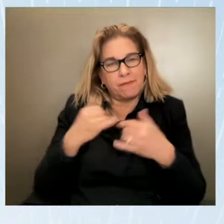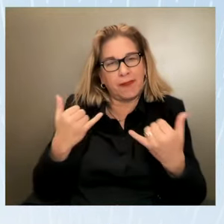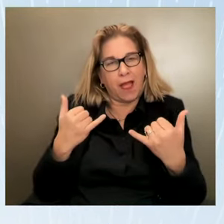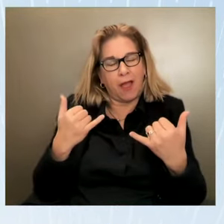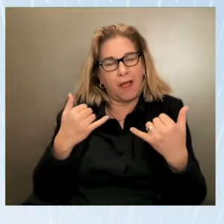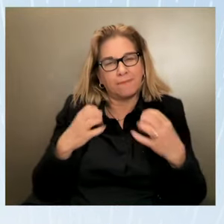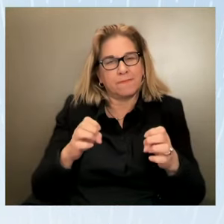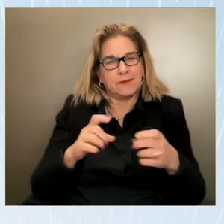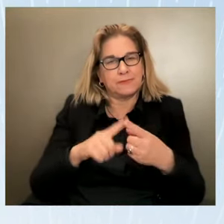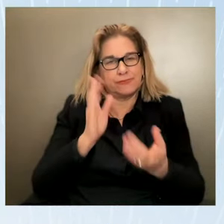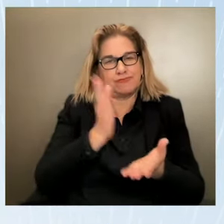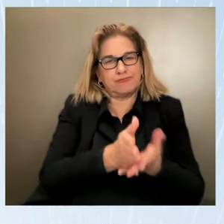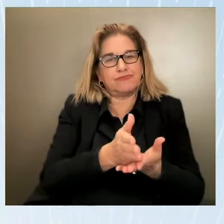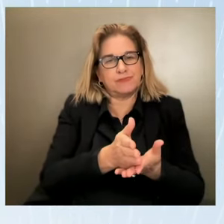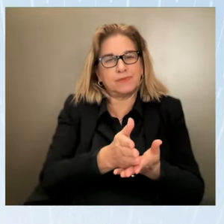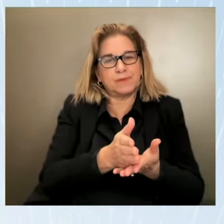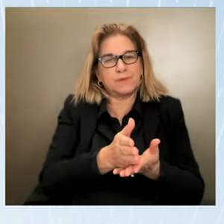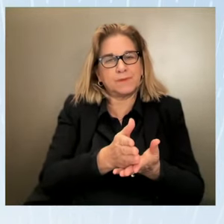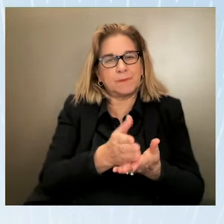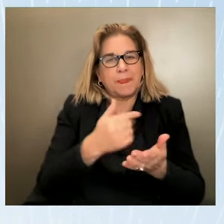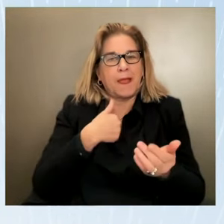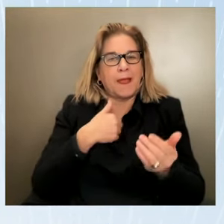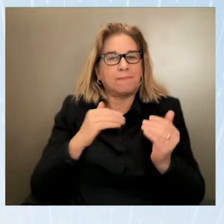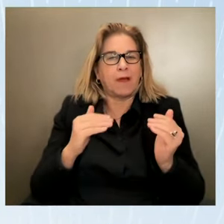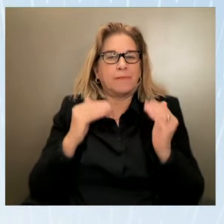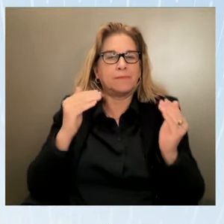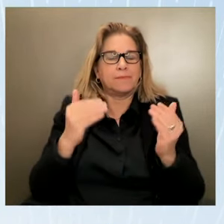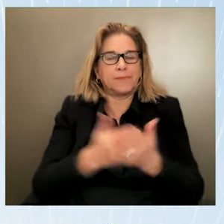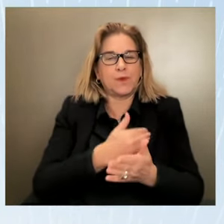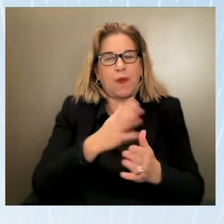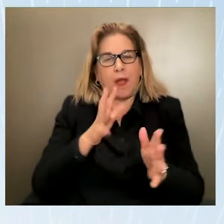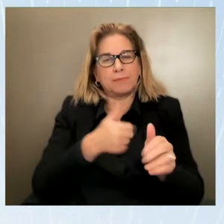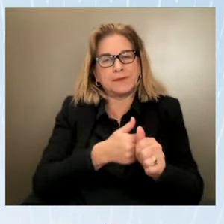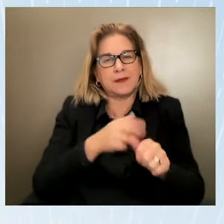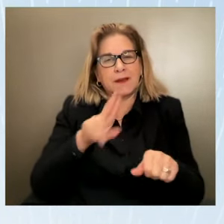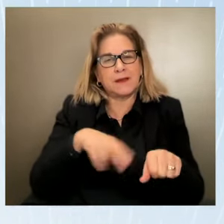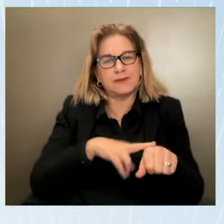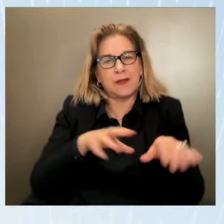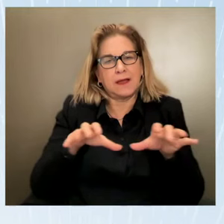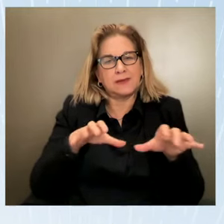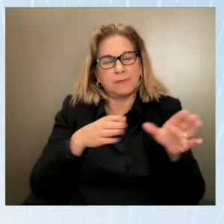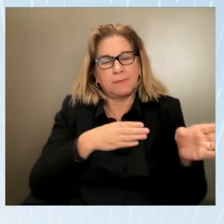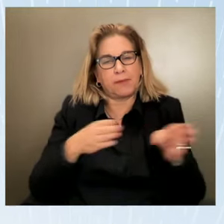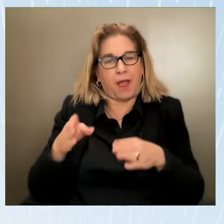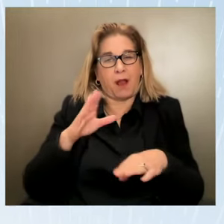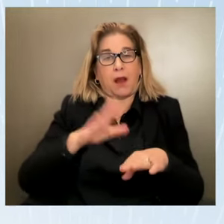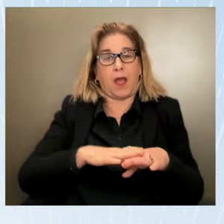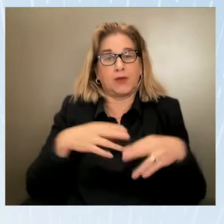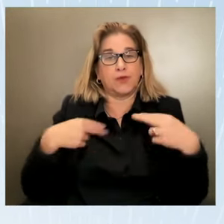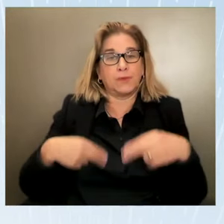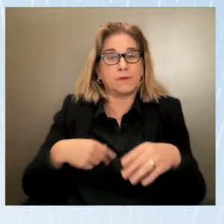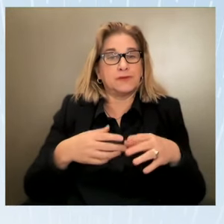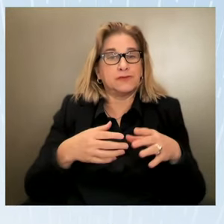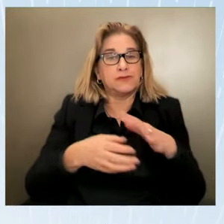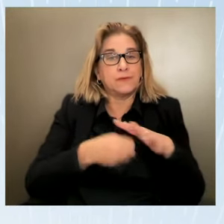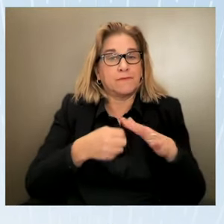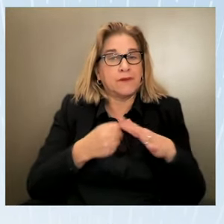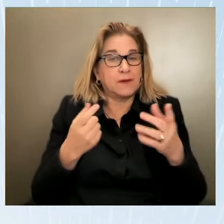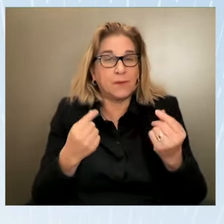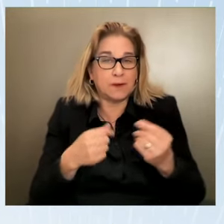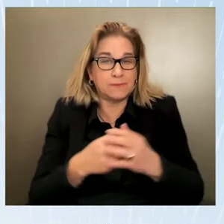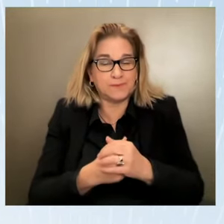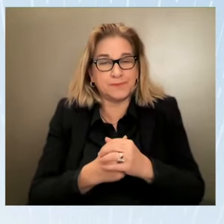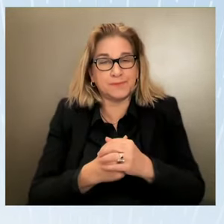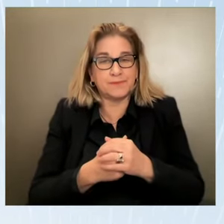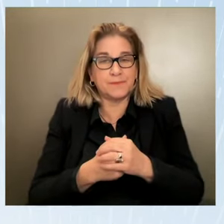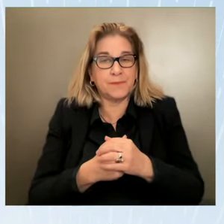Plan. Human trafficking, in addition to the heinous toll it takes on human beings, provides a reliable source of revenue, generating billions